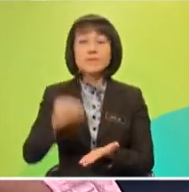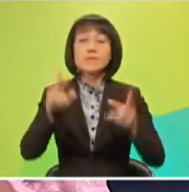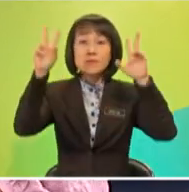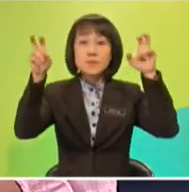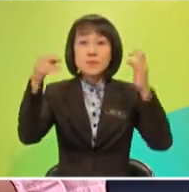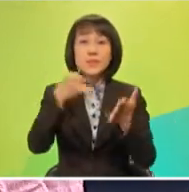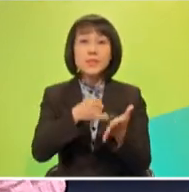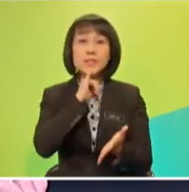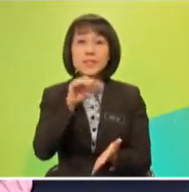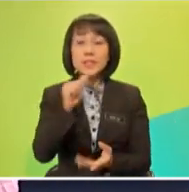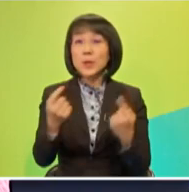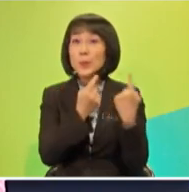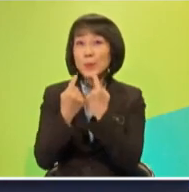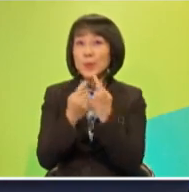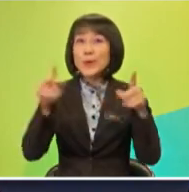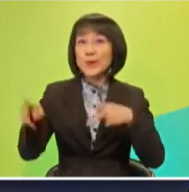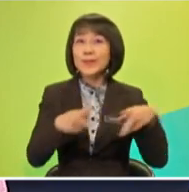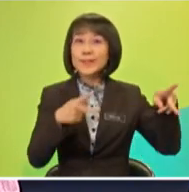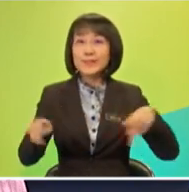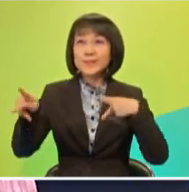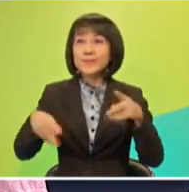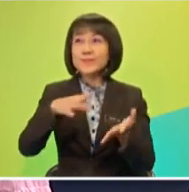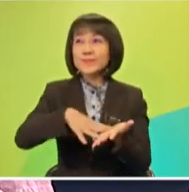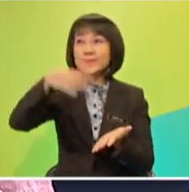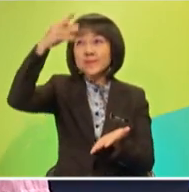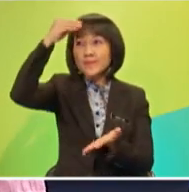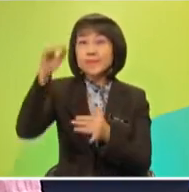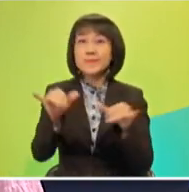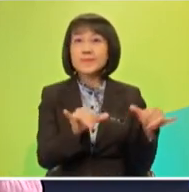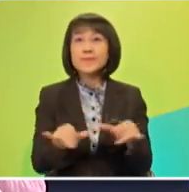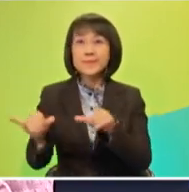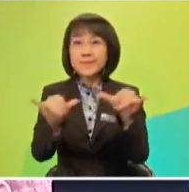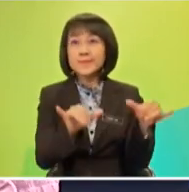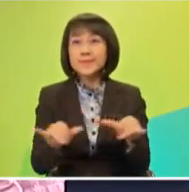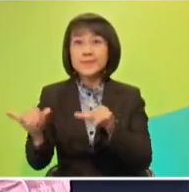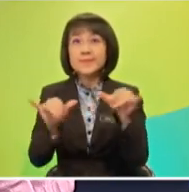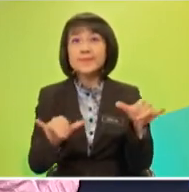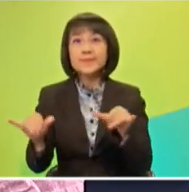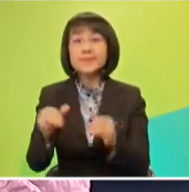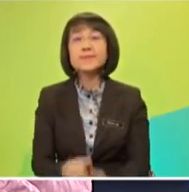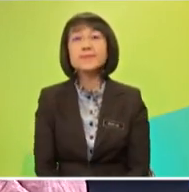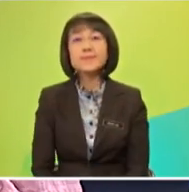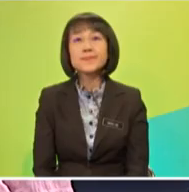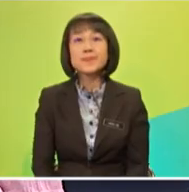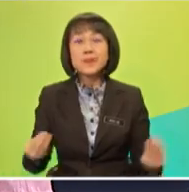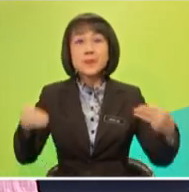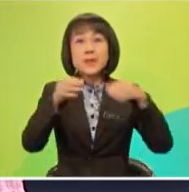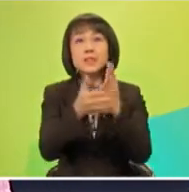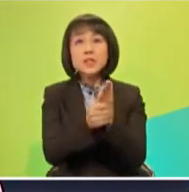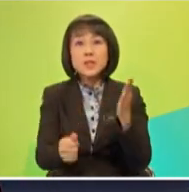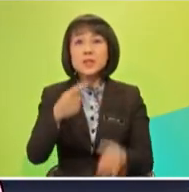Party. The learning standards include main skill, narrate, very